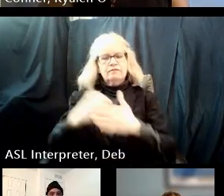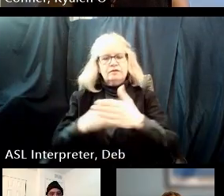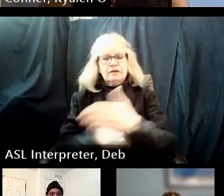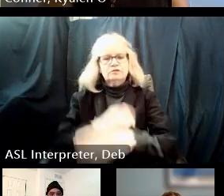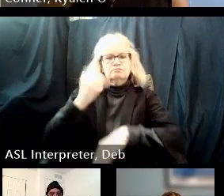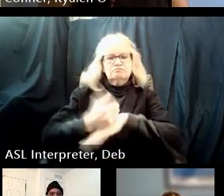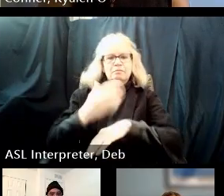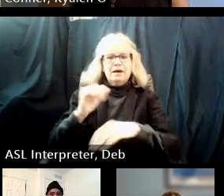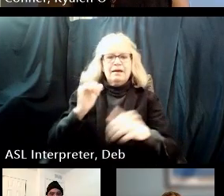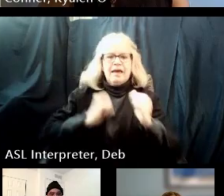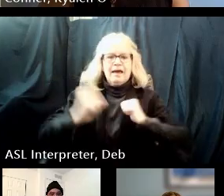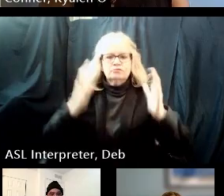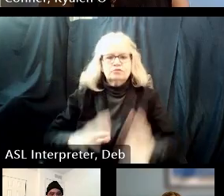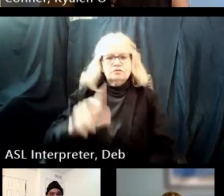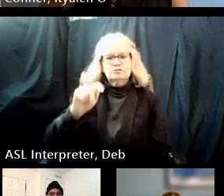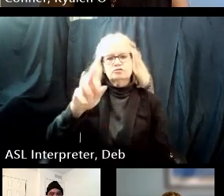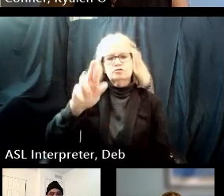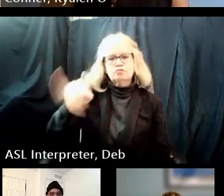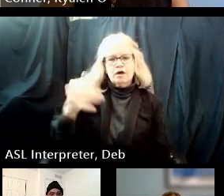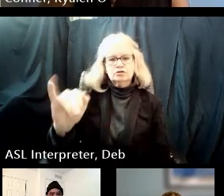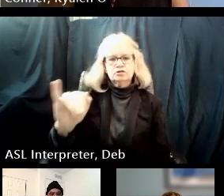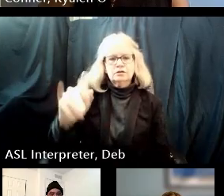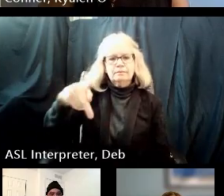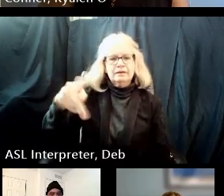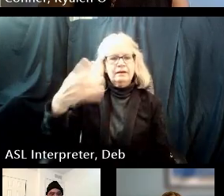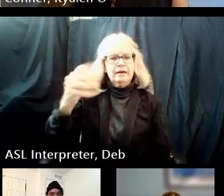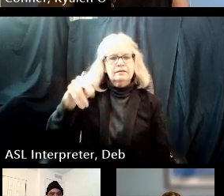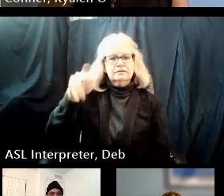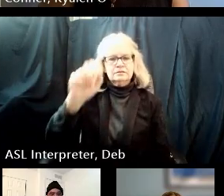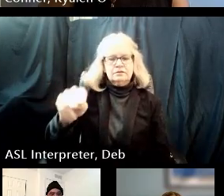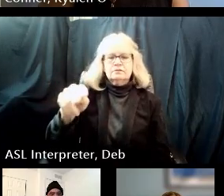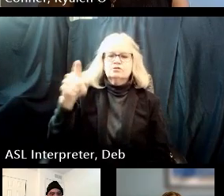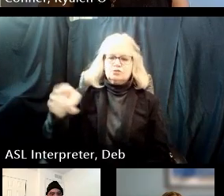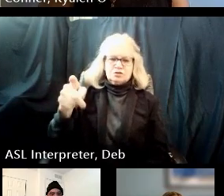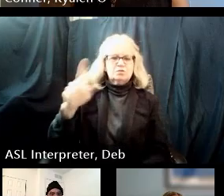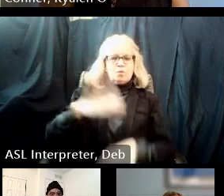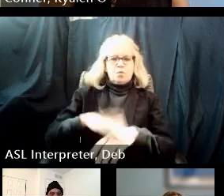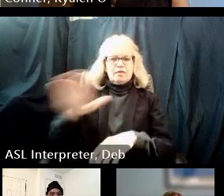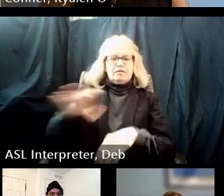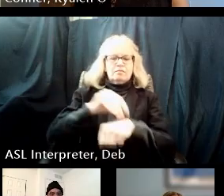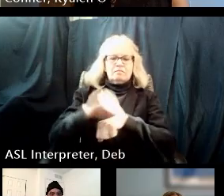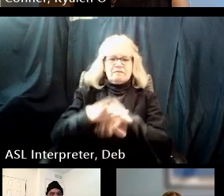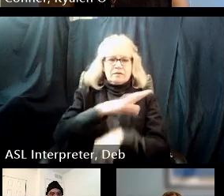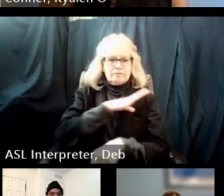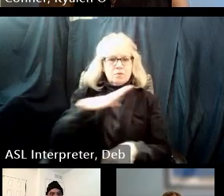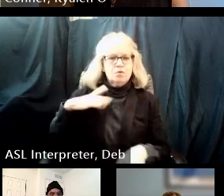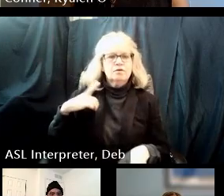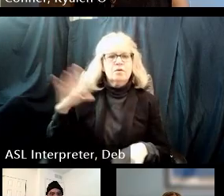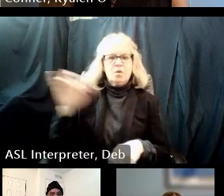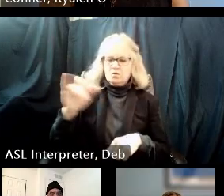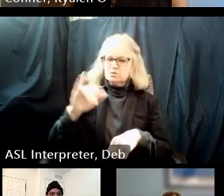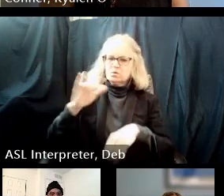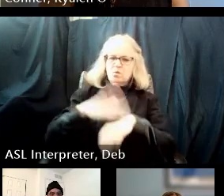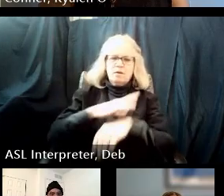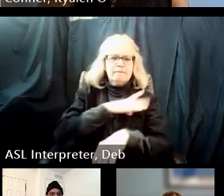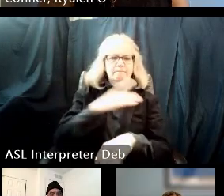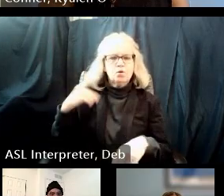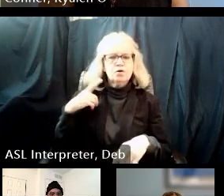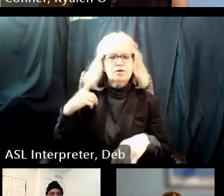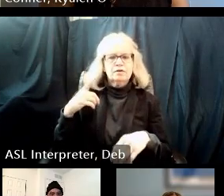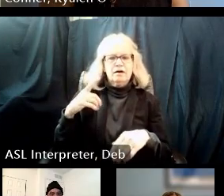and currently serves on their clinical advisory board. She also serves on the board of Passport Academy and Age Friendly